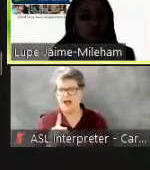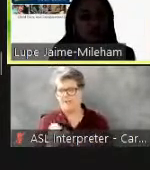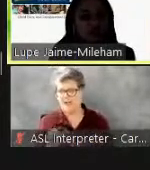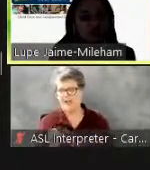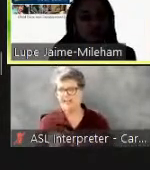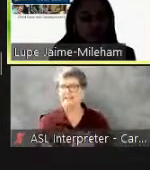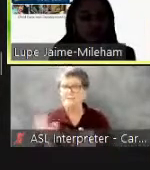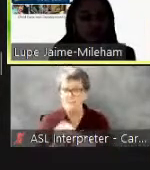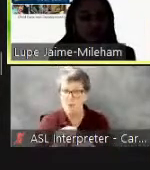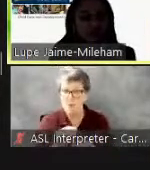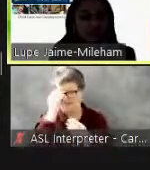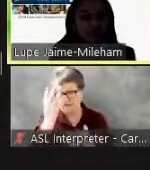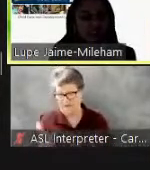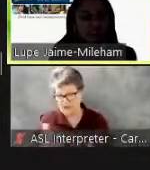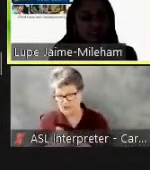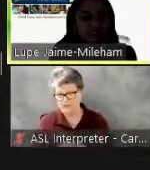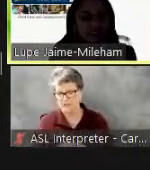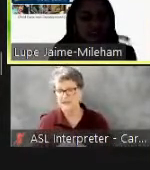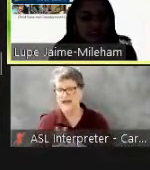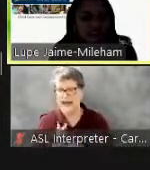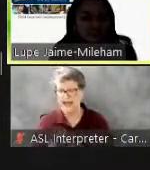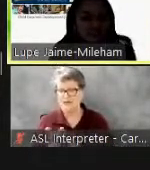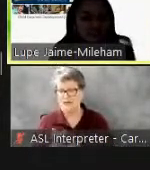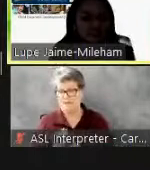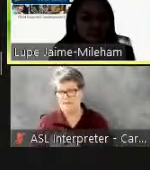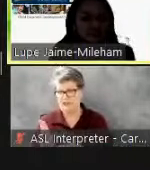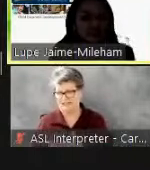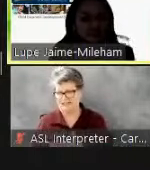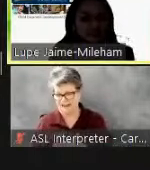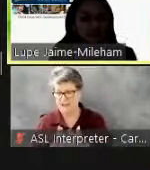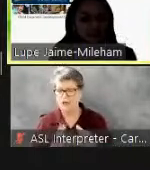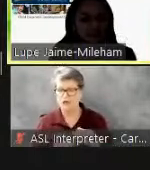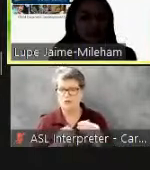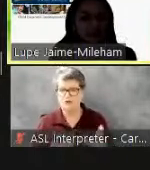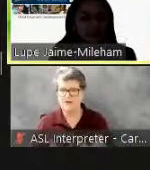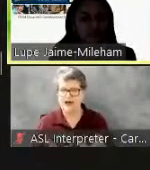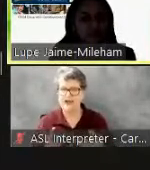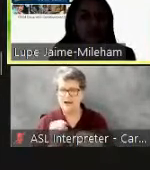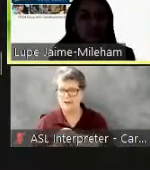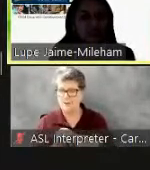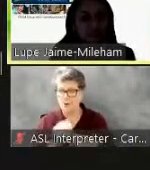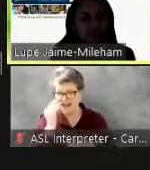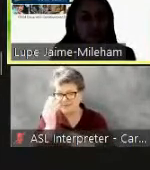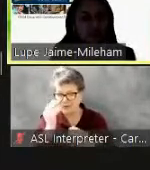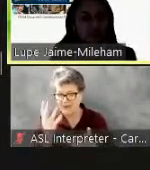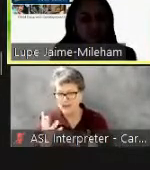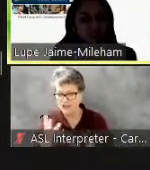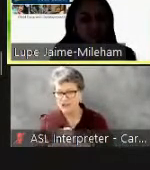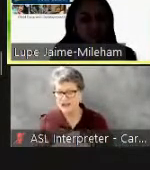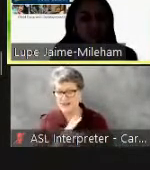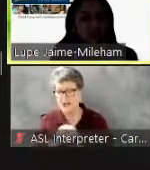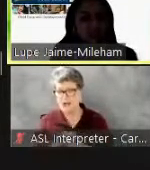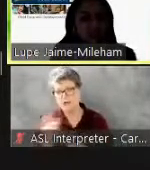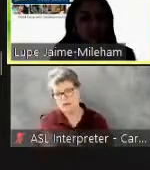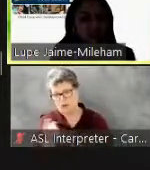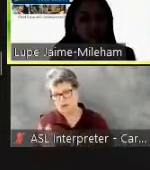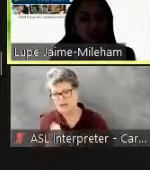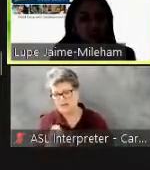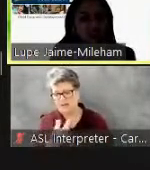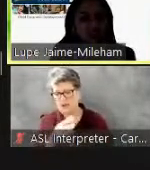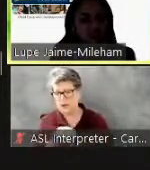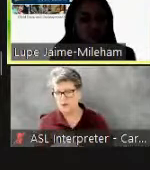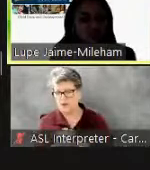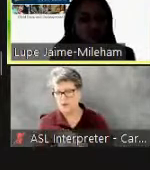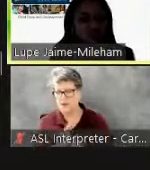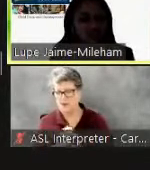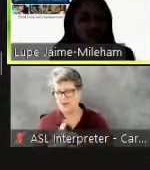more information after the budget is signed to provide further information, which includes always as included in the child